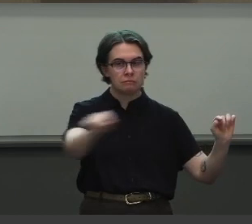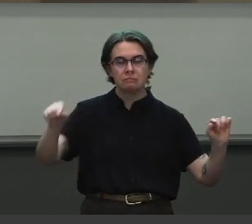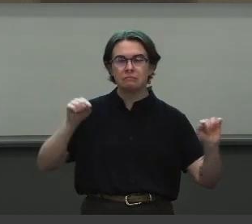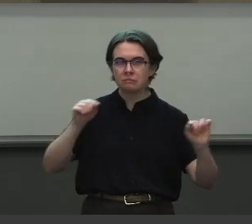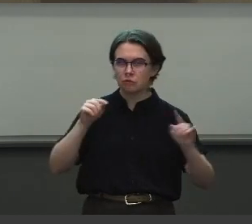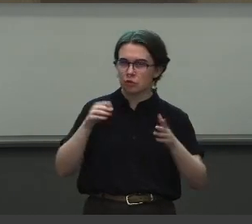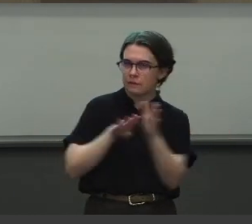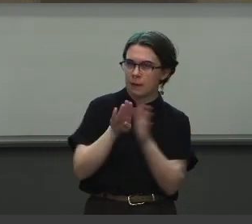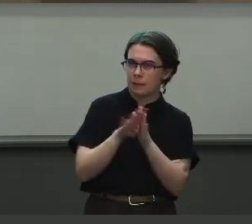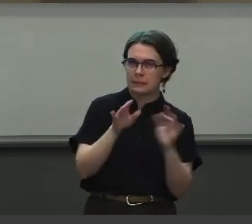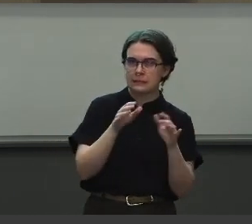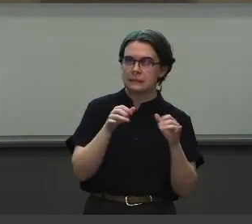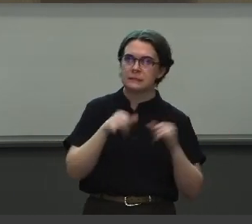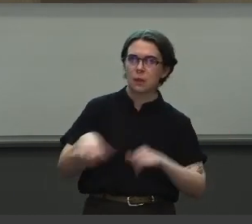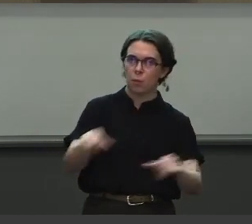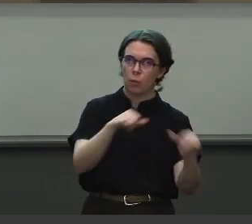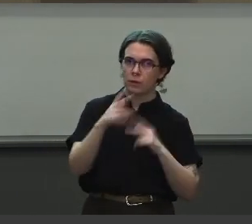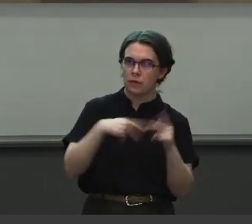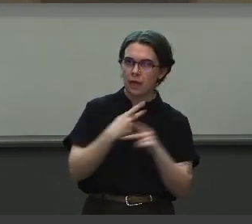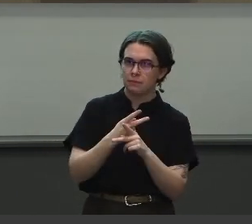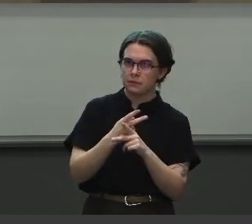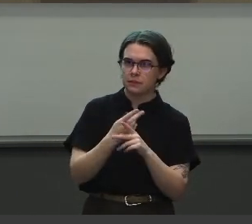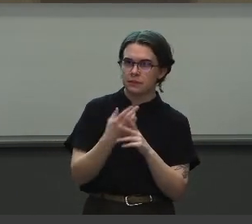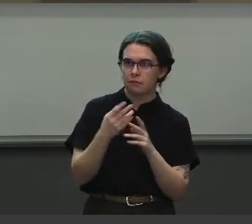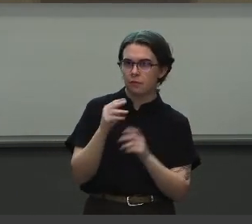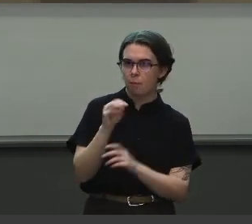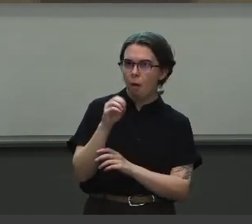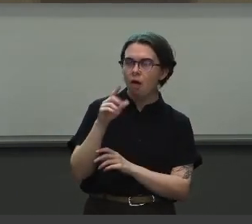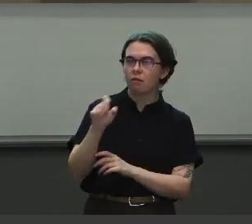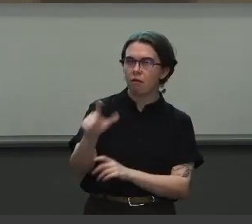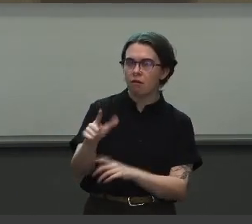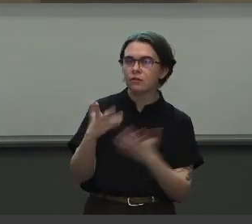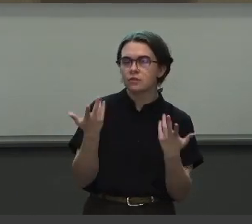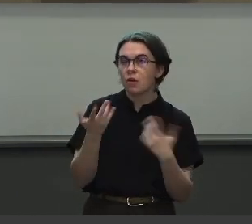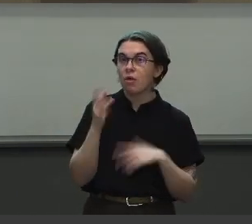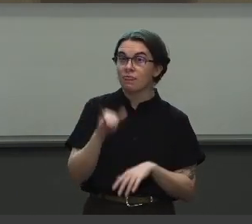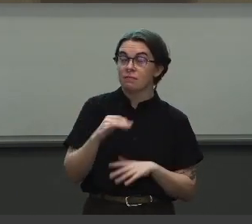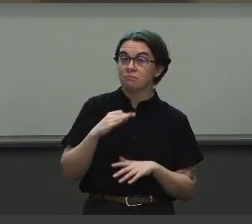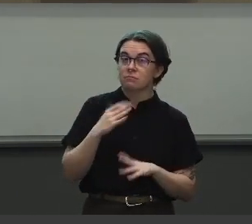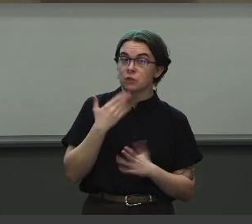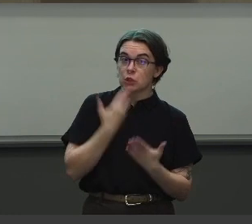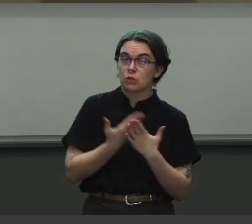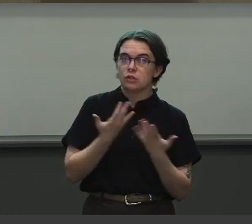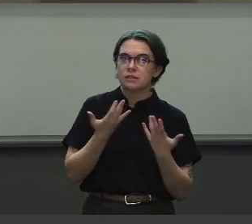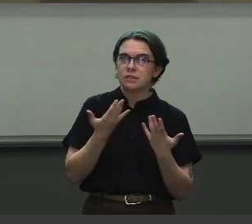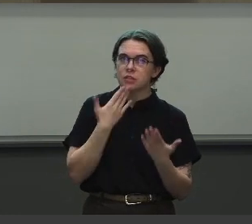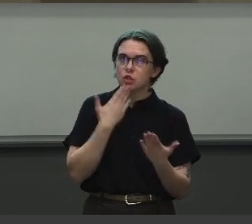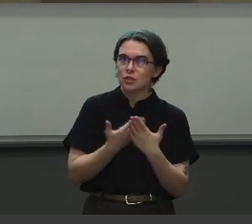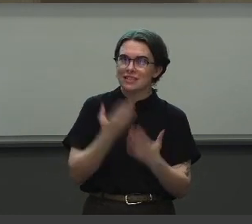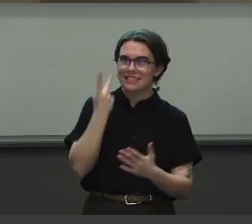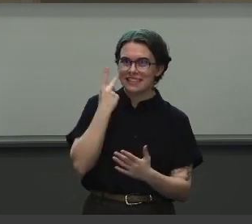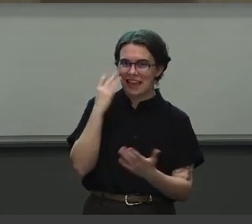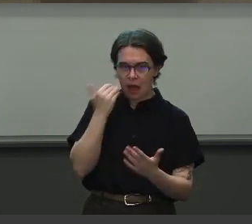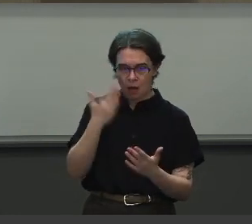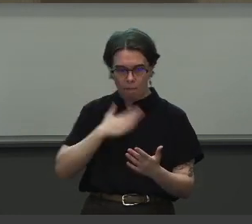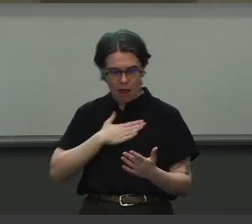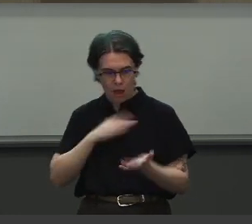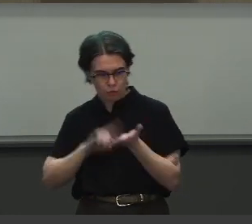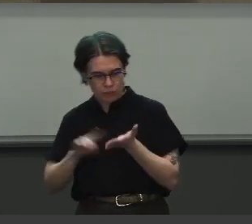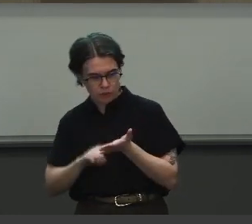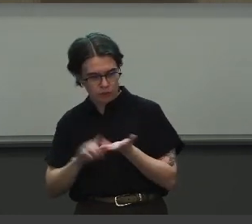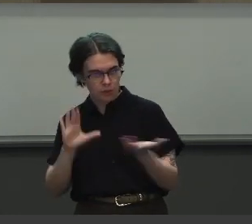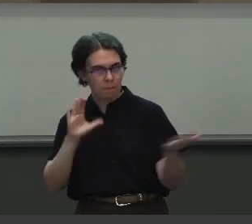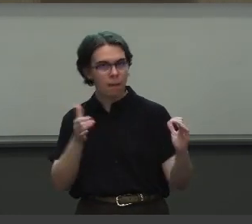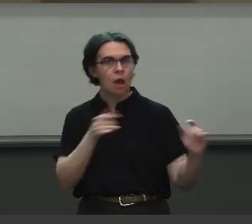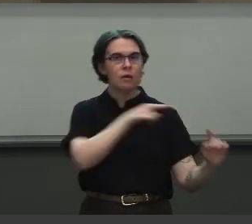modeling. And right now, that's what we need to do more of, is try to see how our findings converge and what makes them different when